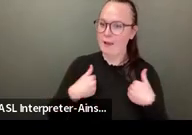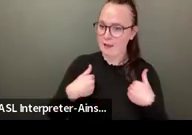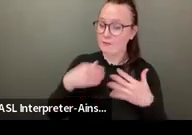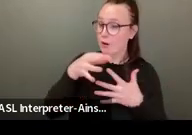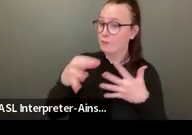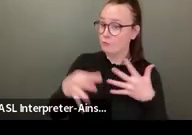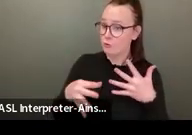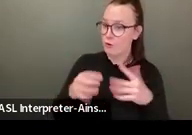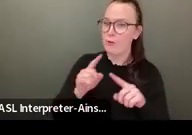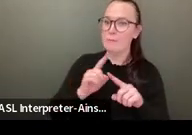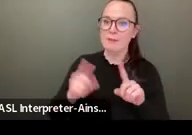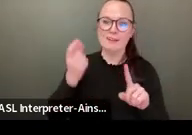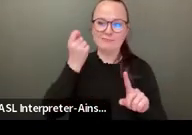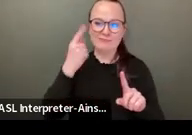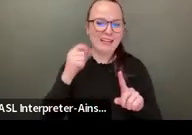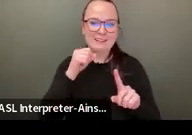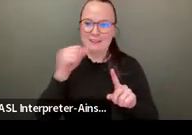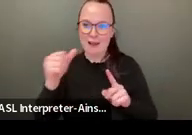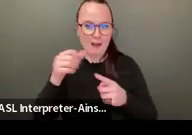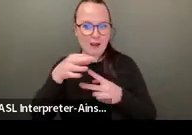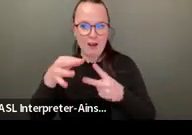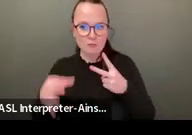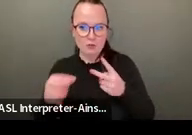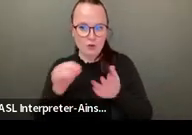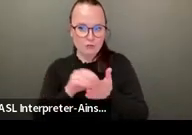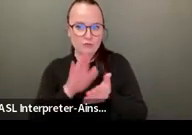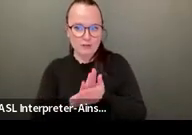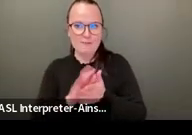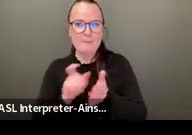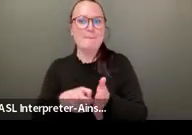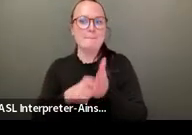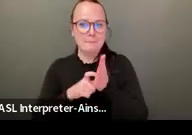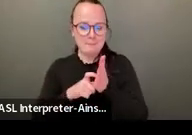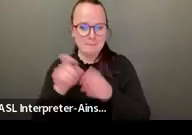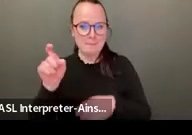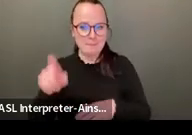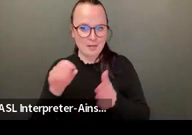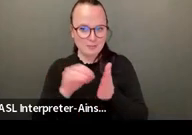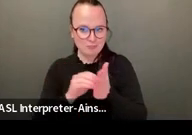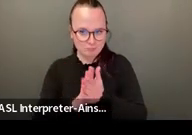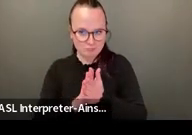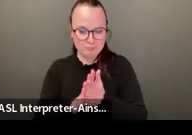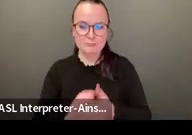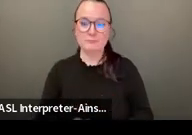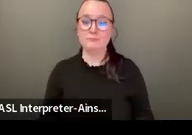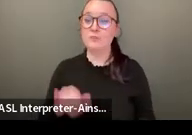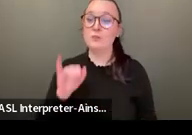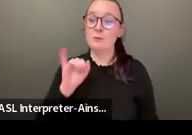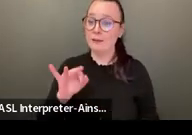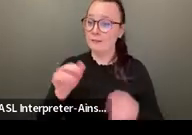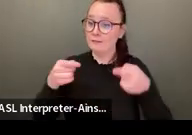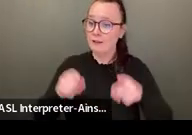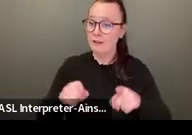document this information in the written notice. So if the child's parents waive their right